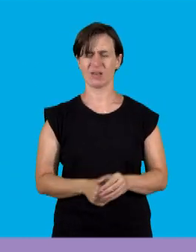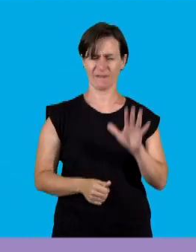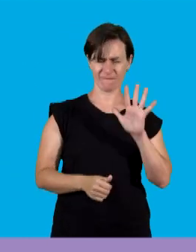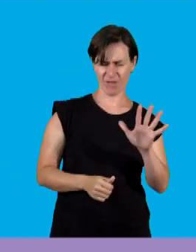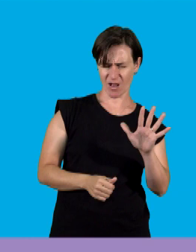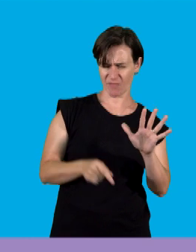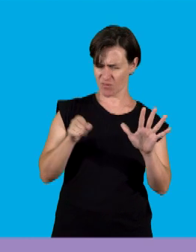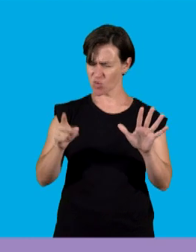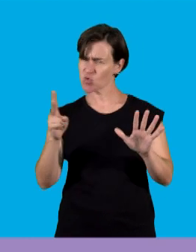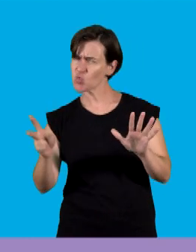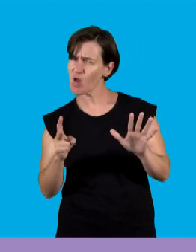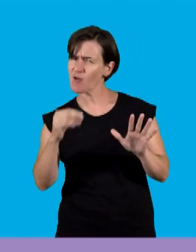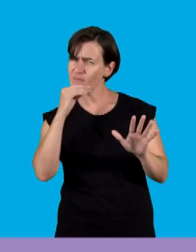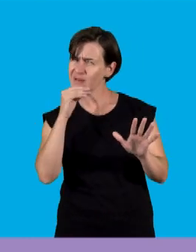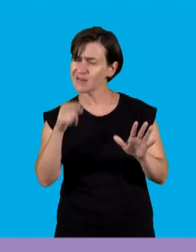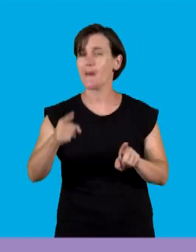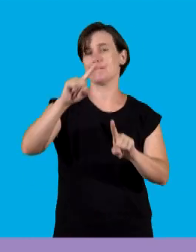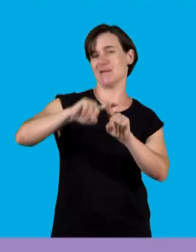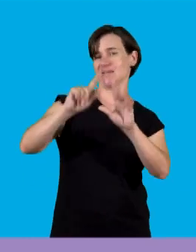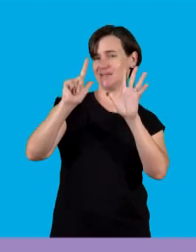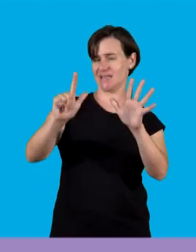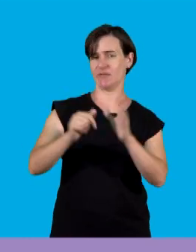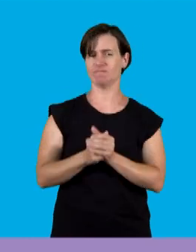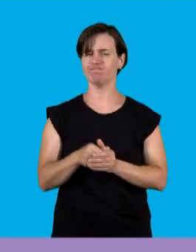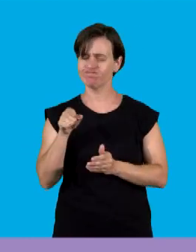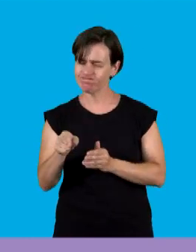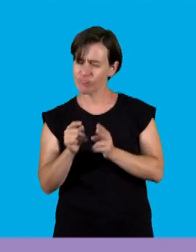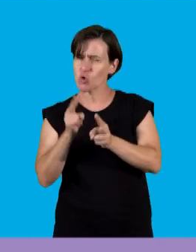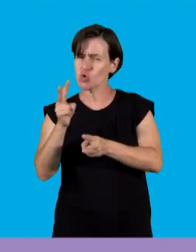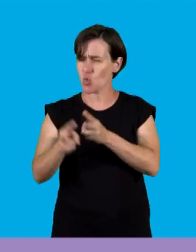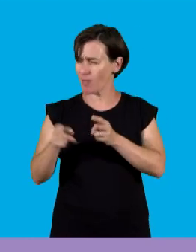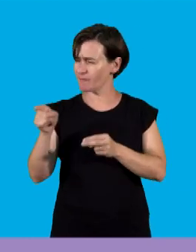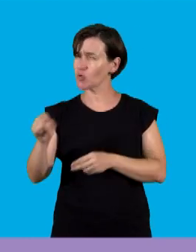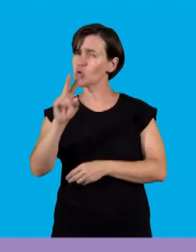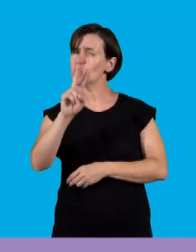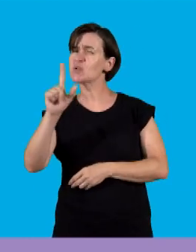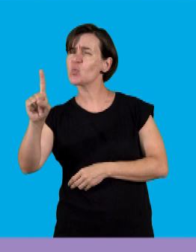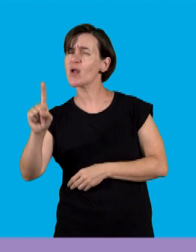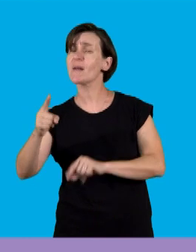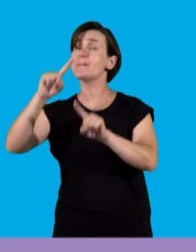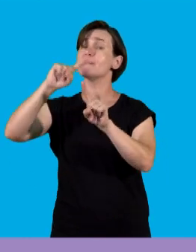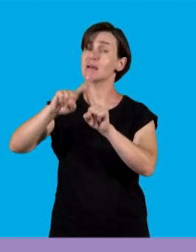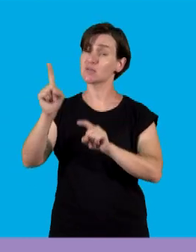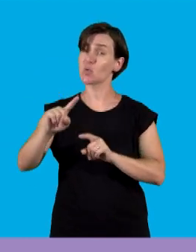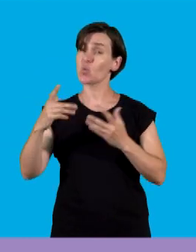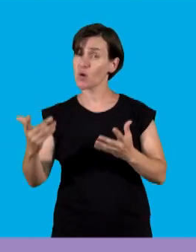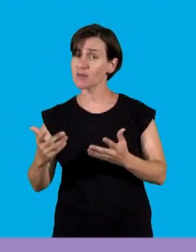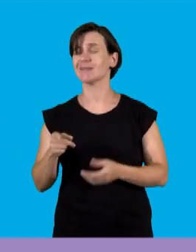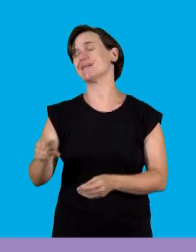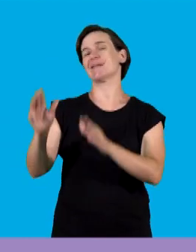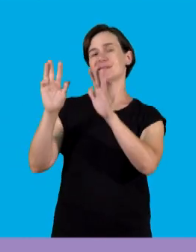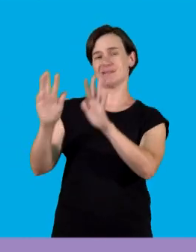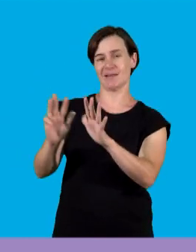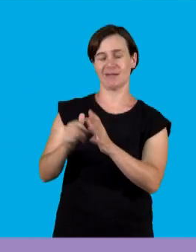from 5 to 12, we are adding a 7. Then from 12 to 21, we are adding